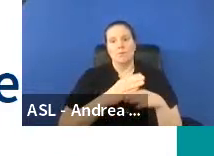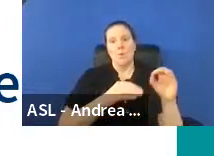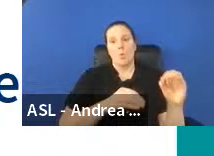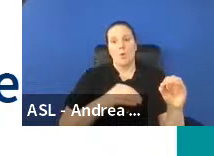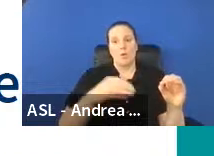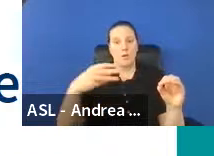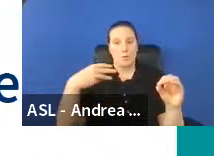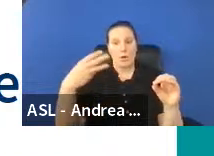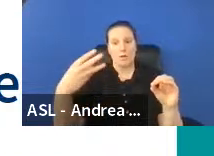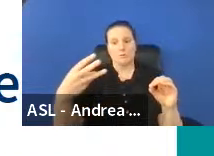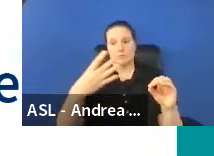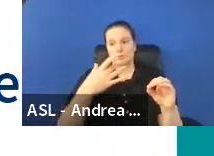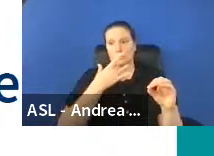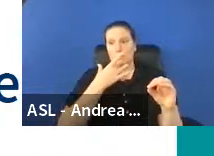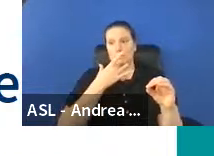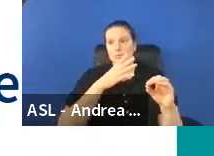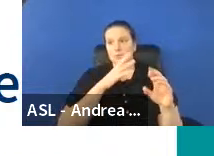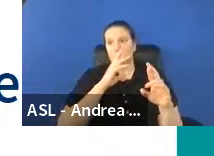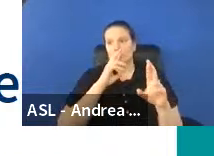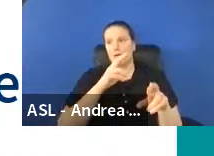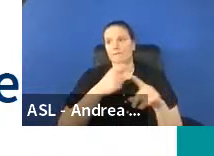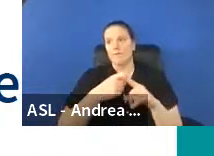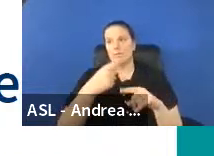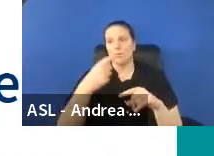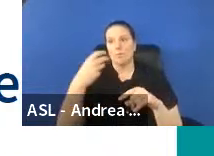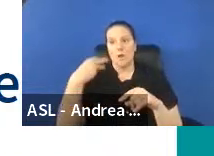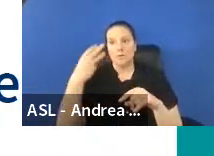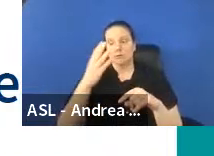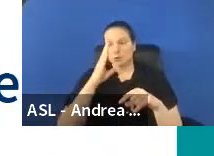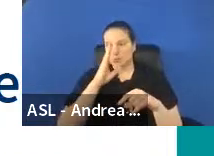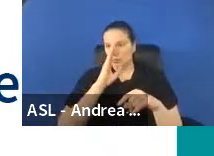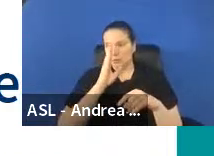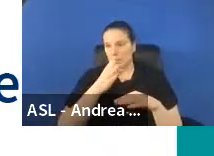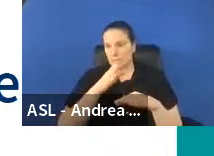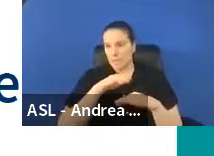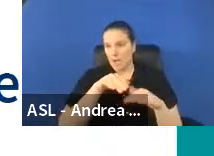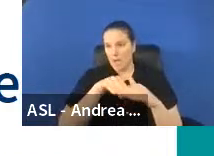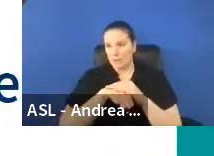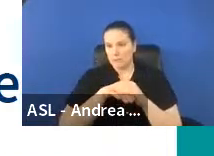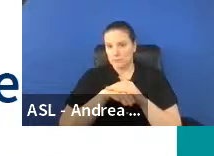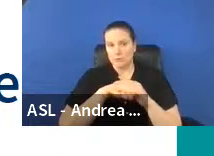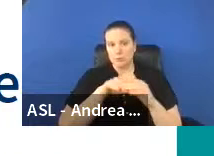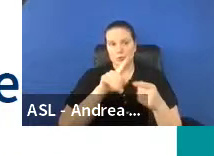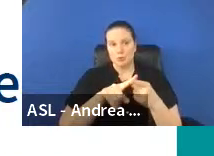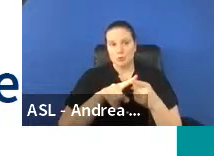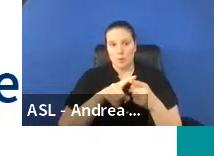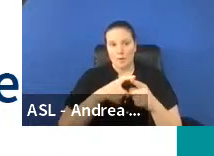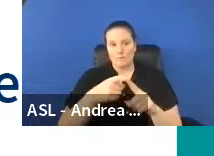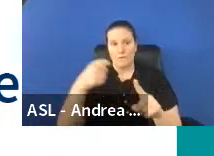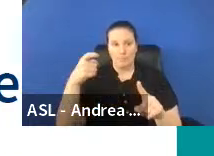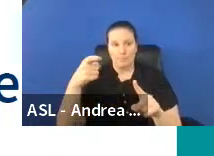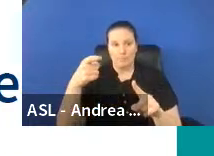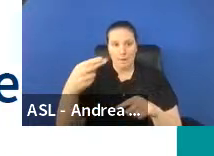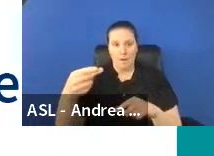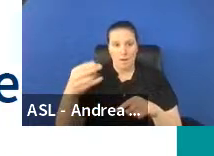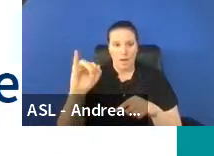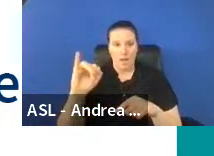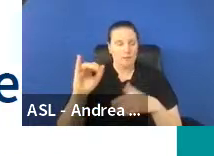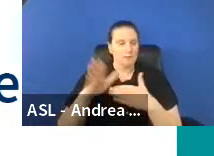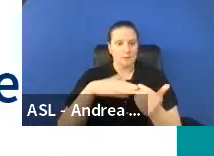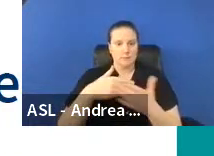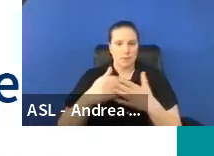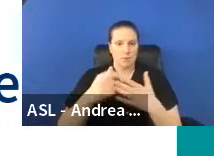Washington preferences. Respondents from Washington prefer direct access to and from Hayden Island, regardless of the direction